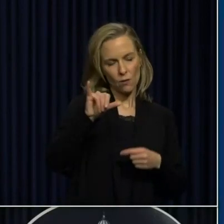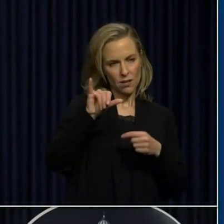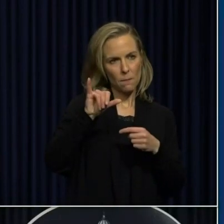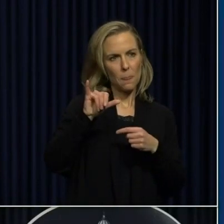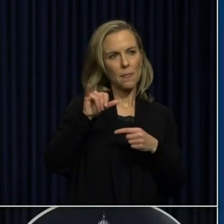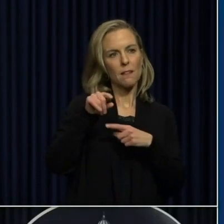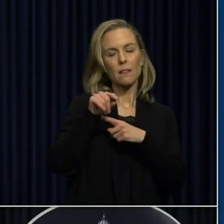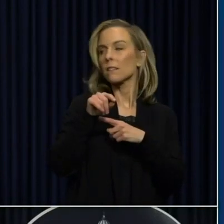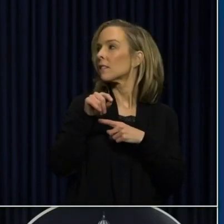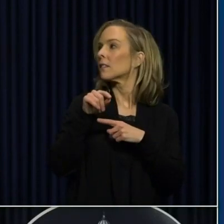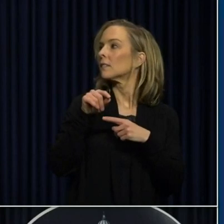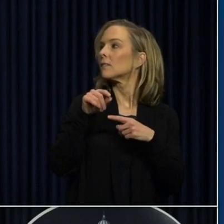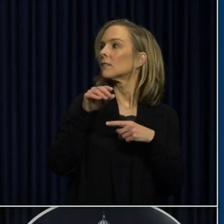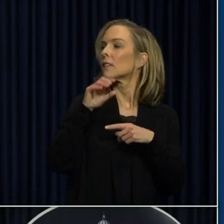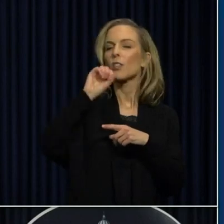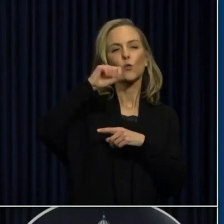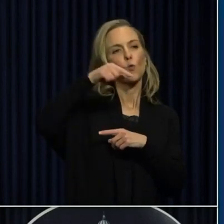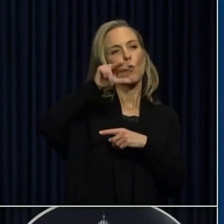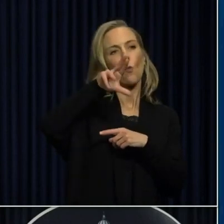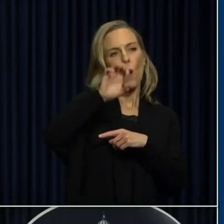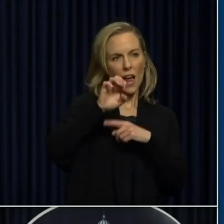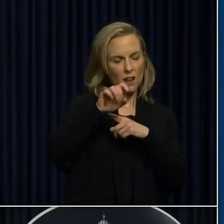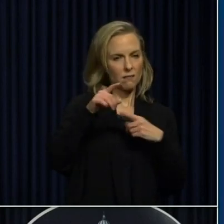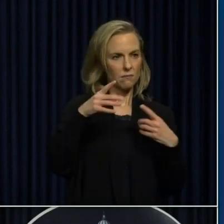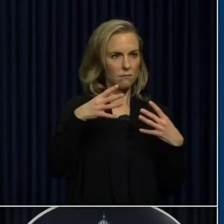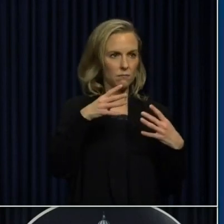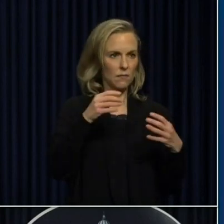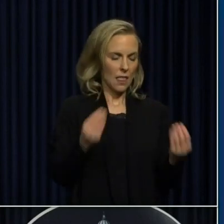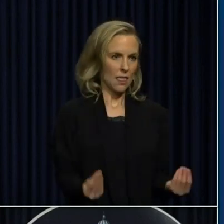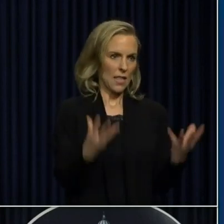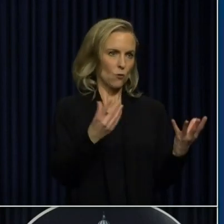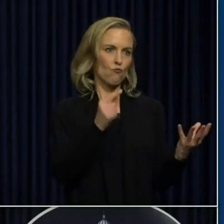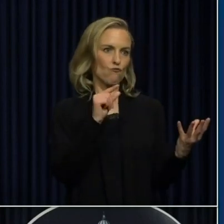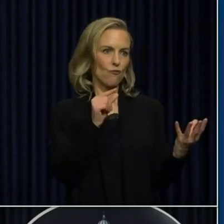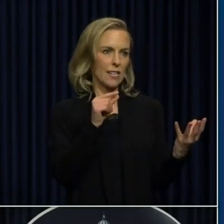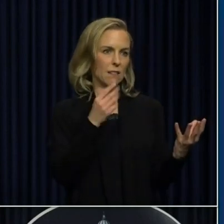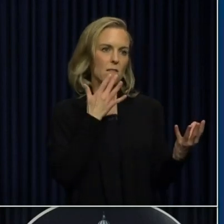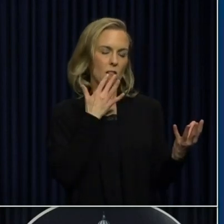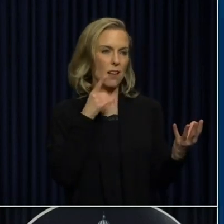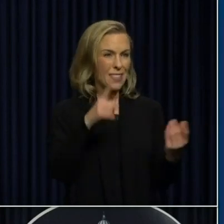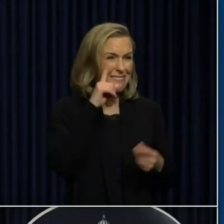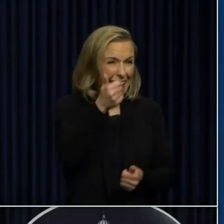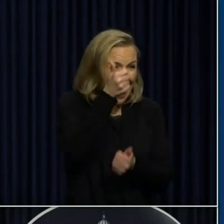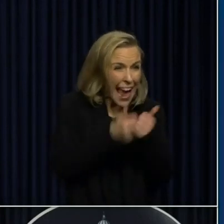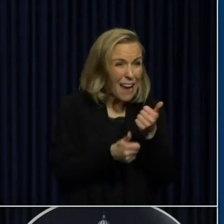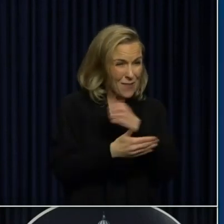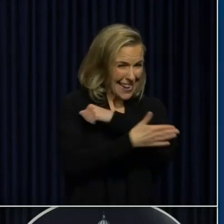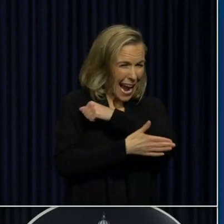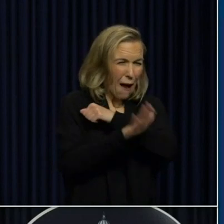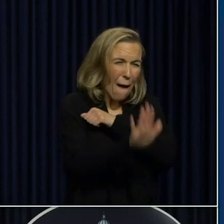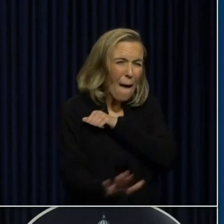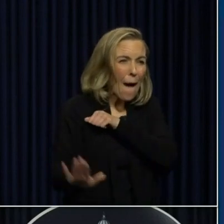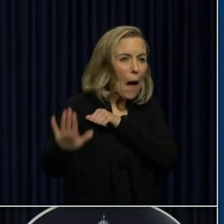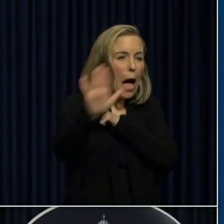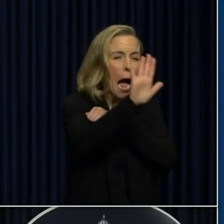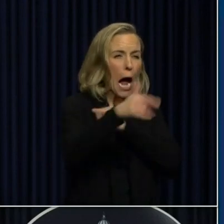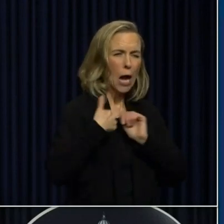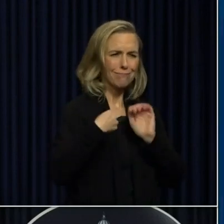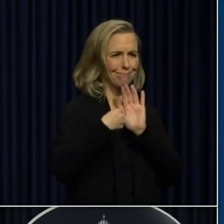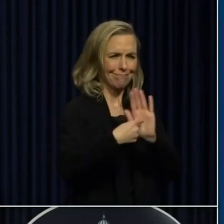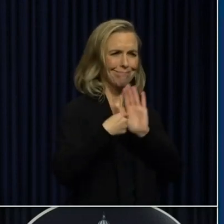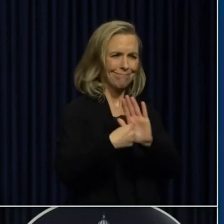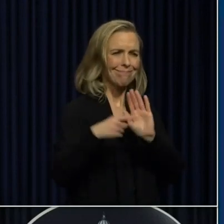Elkton Square lit up green. This is in every county. Think about it, every county. We show one of these every